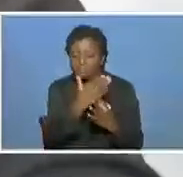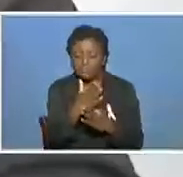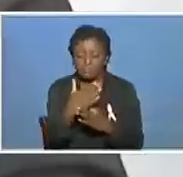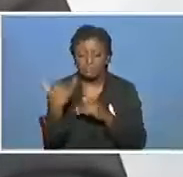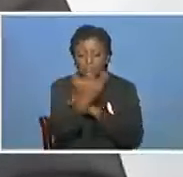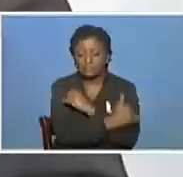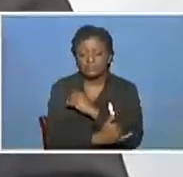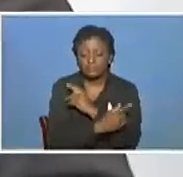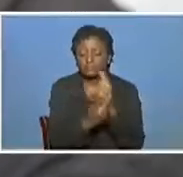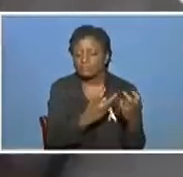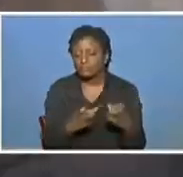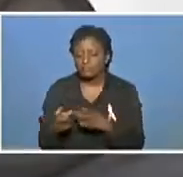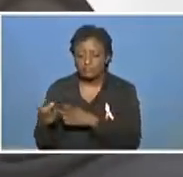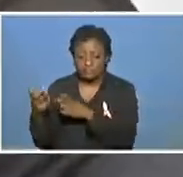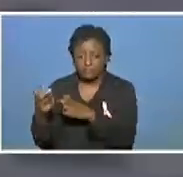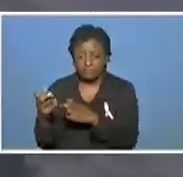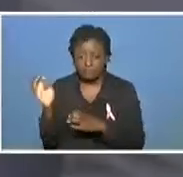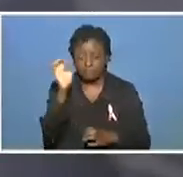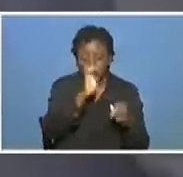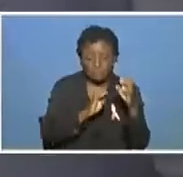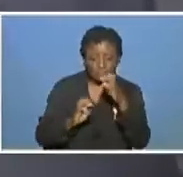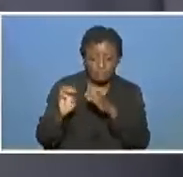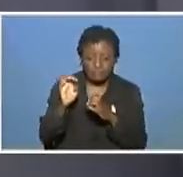traveling and exploring.